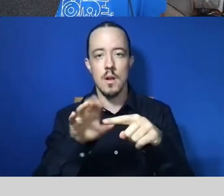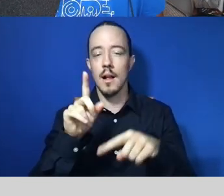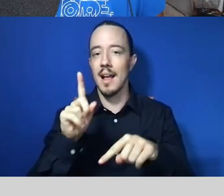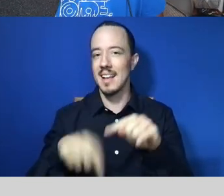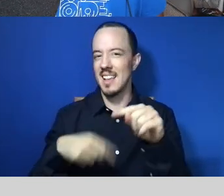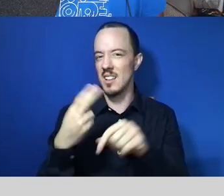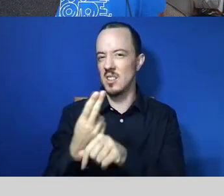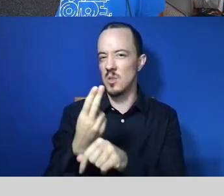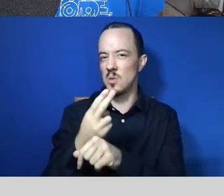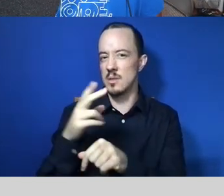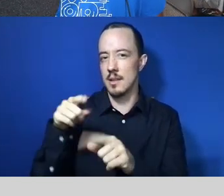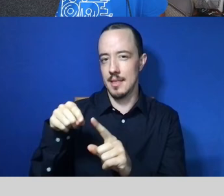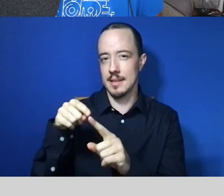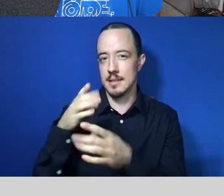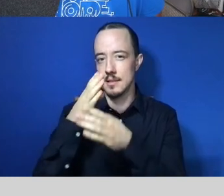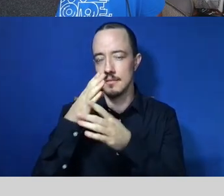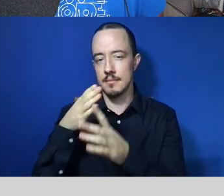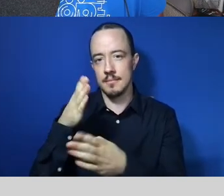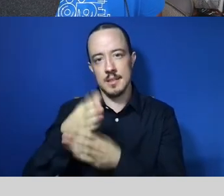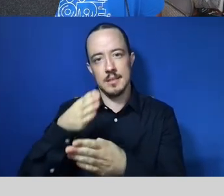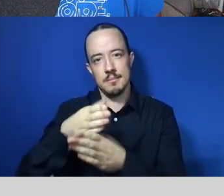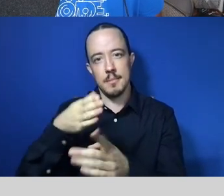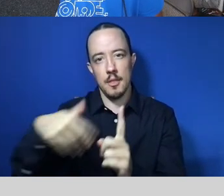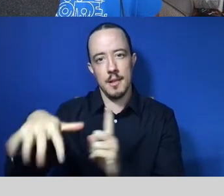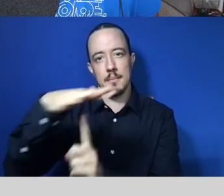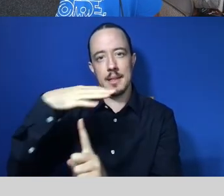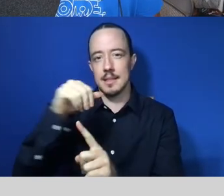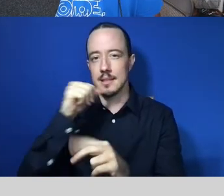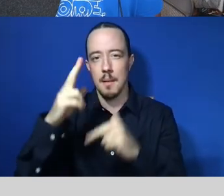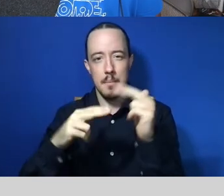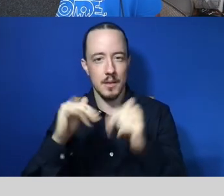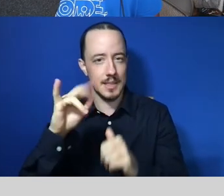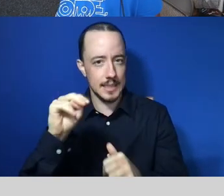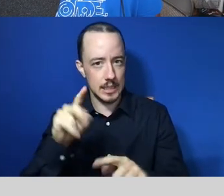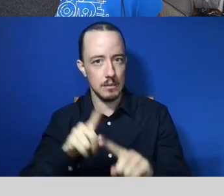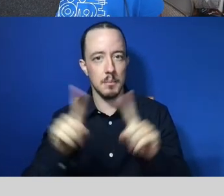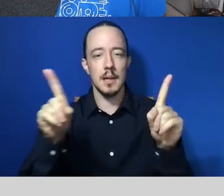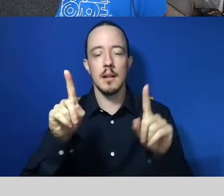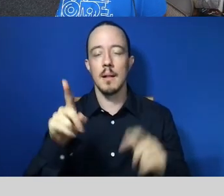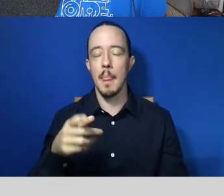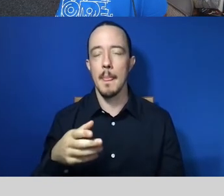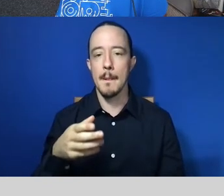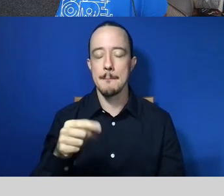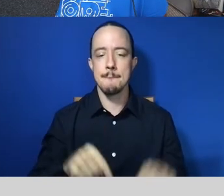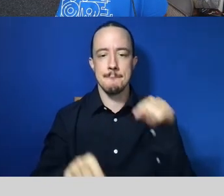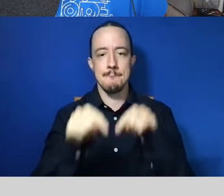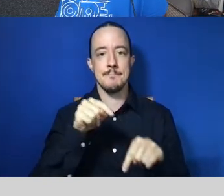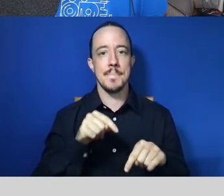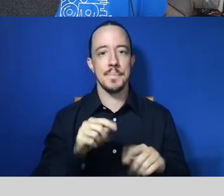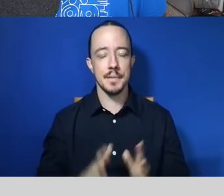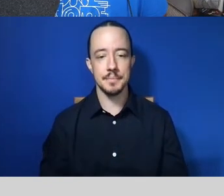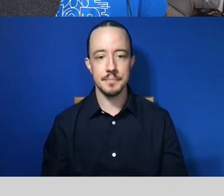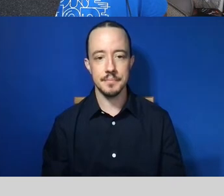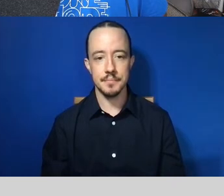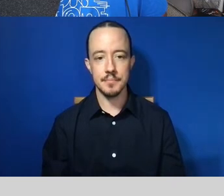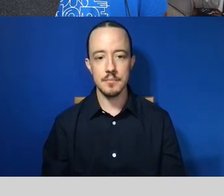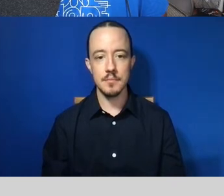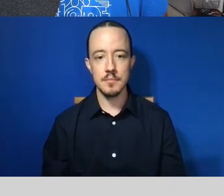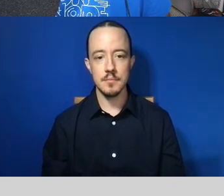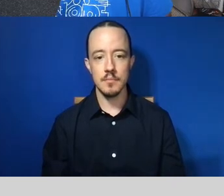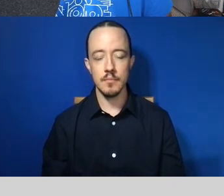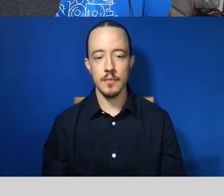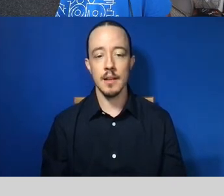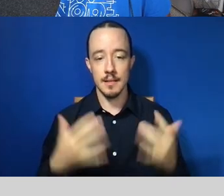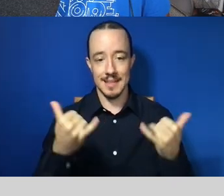existing code. I can't use disturbing the peace because we don't have that built in, but let's go back. Well, we can just do it down